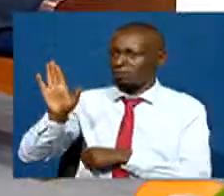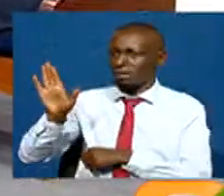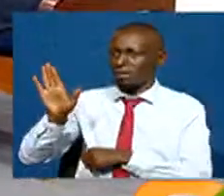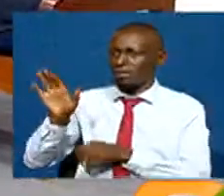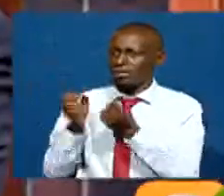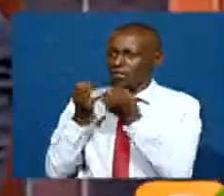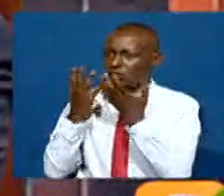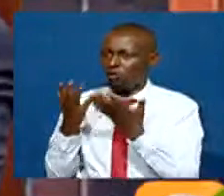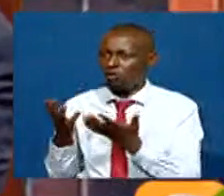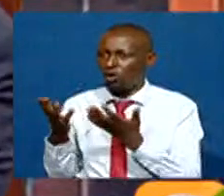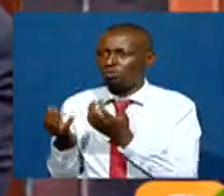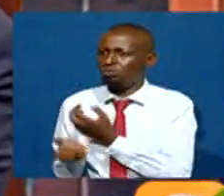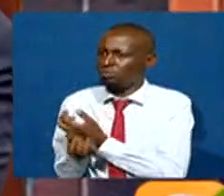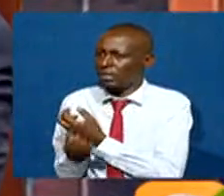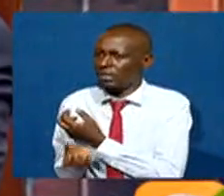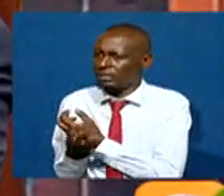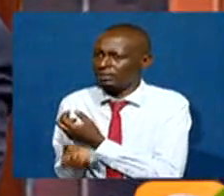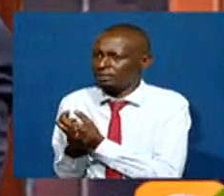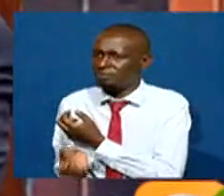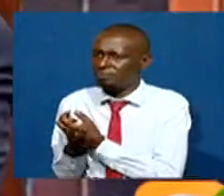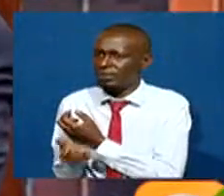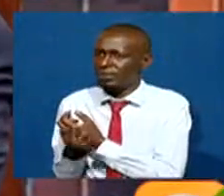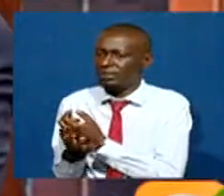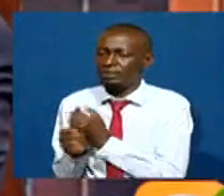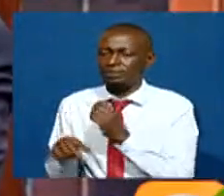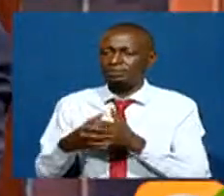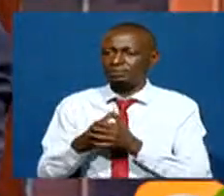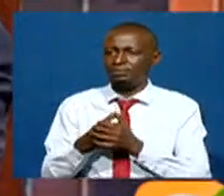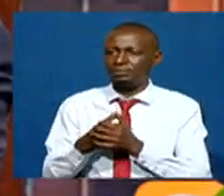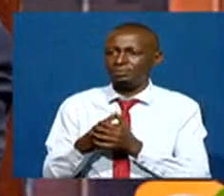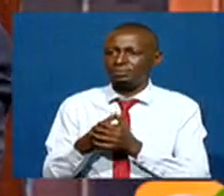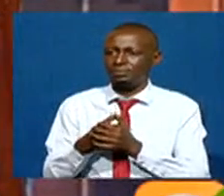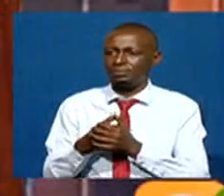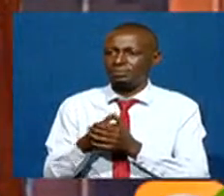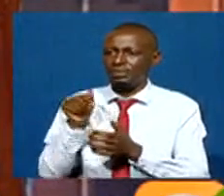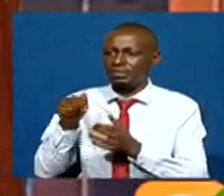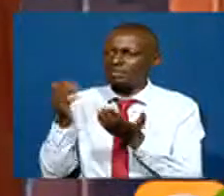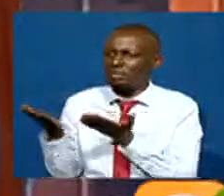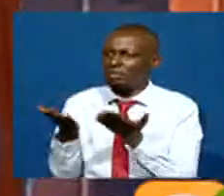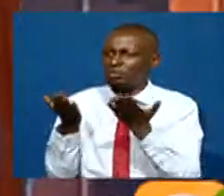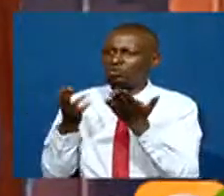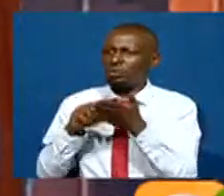it down for us. What exactly does this upgrade, update mean?